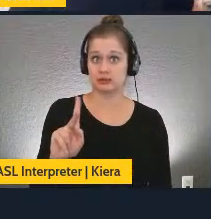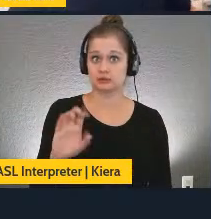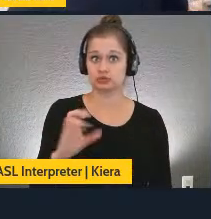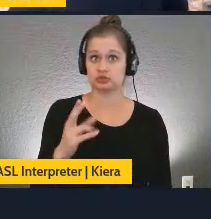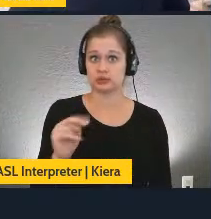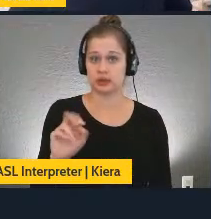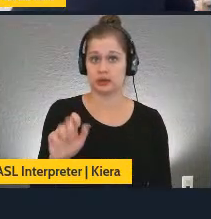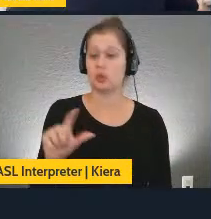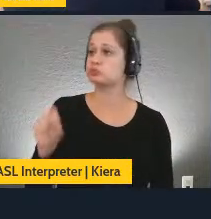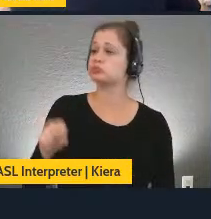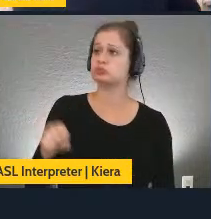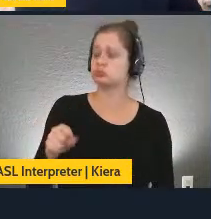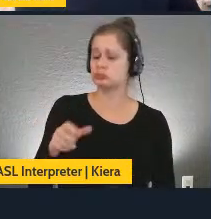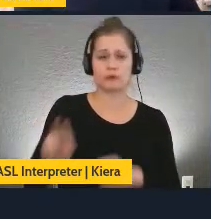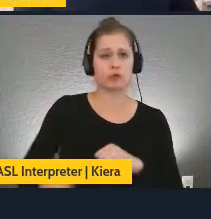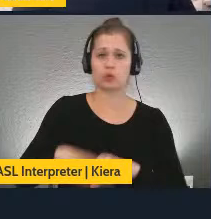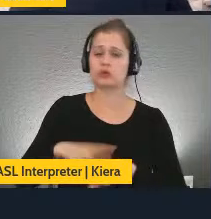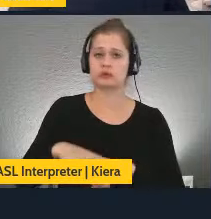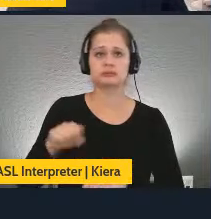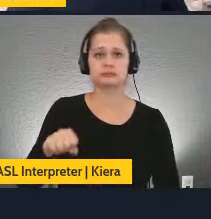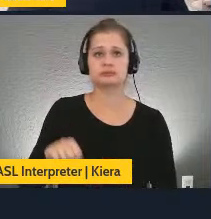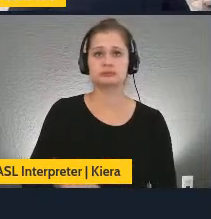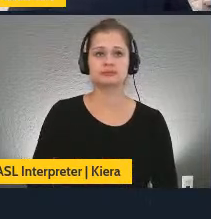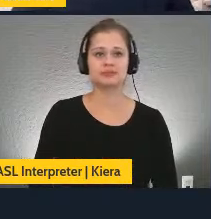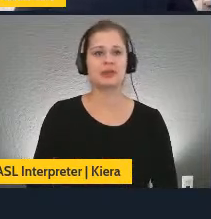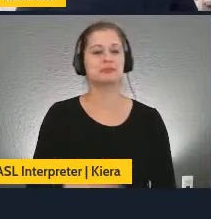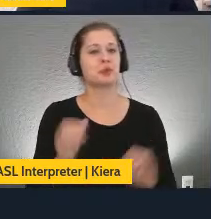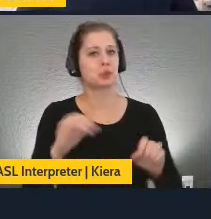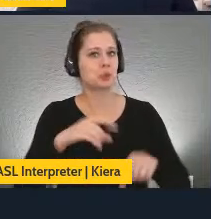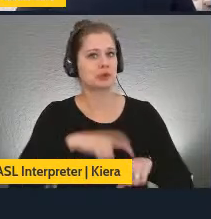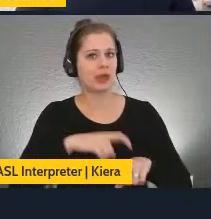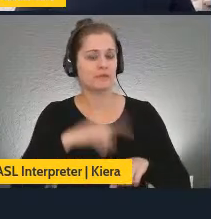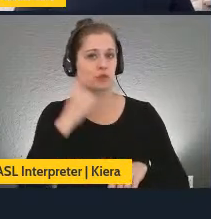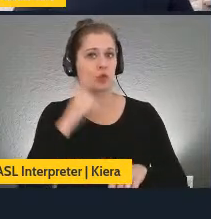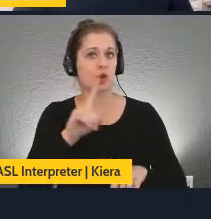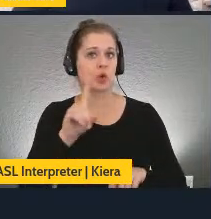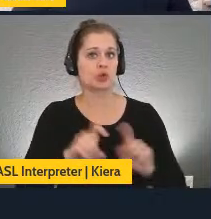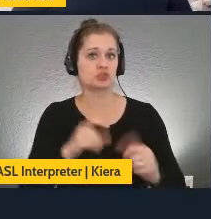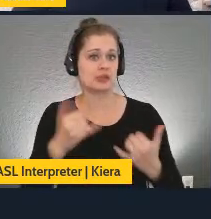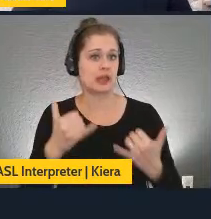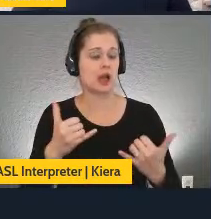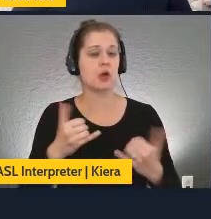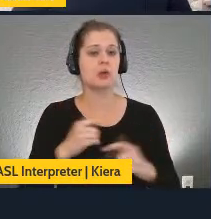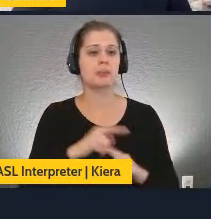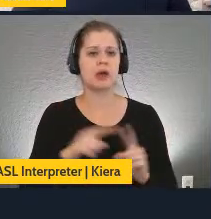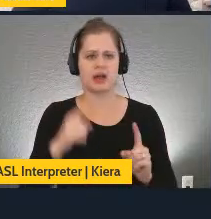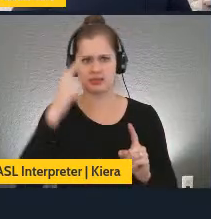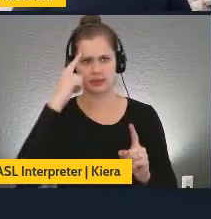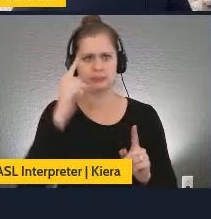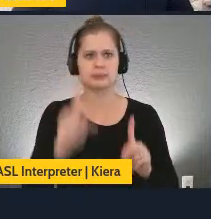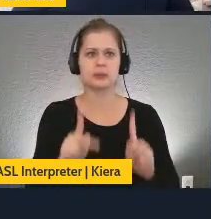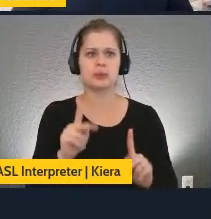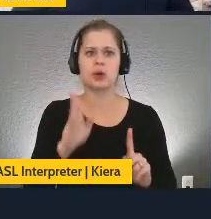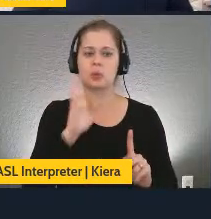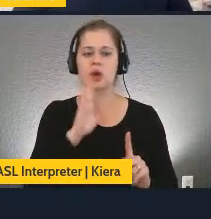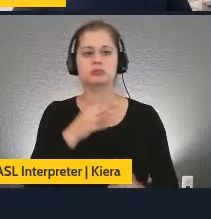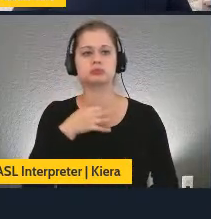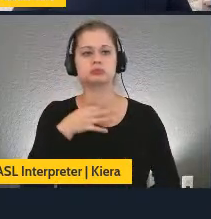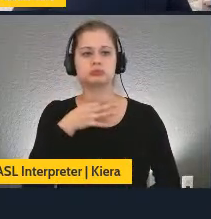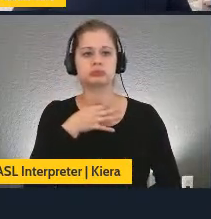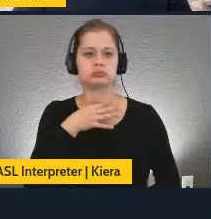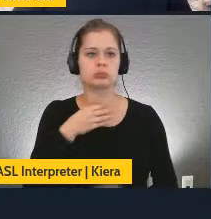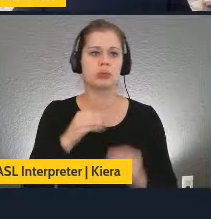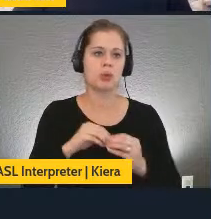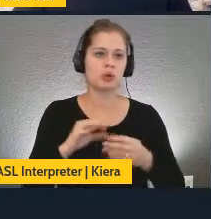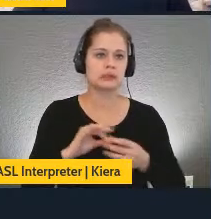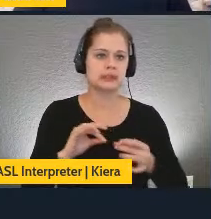find you there? Absolutely, Because yes. We don't have time for questions, and I'm pretty sure people will have more to